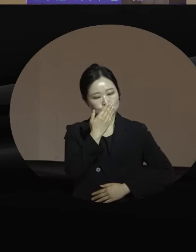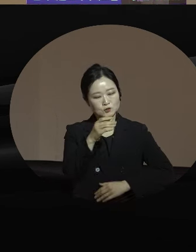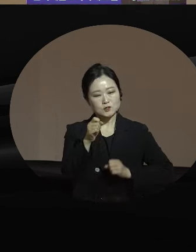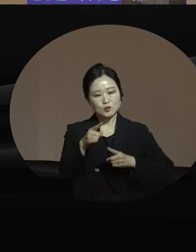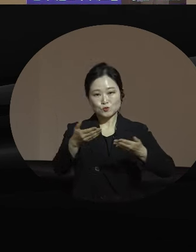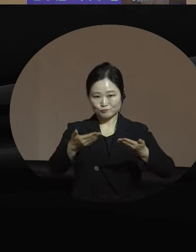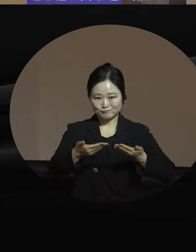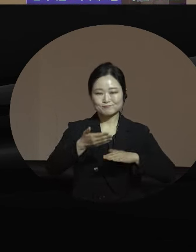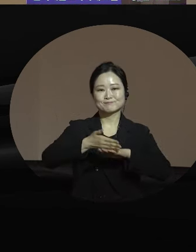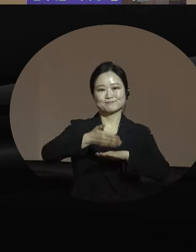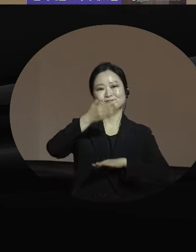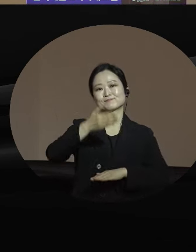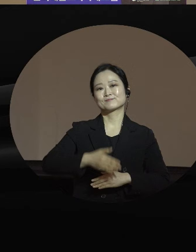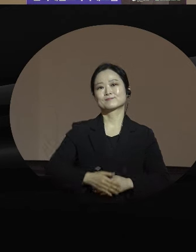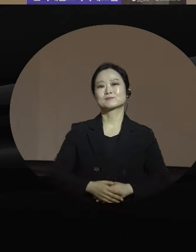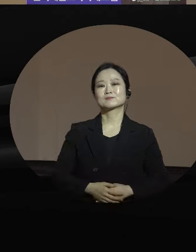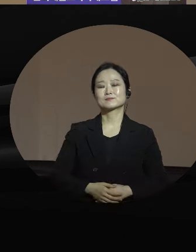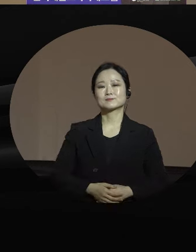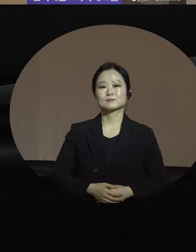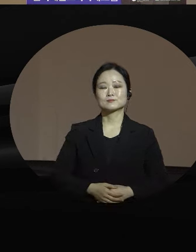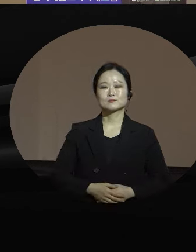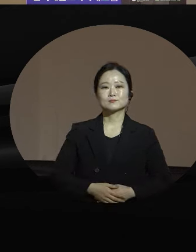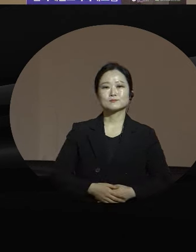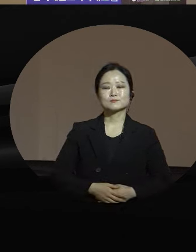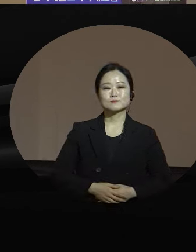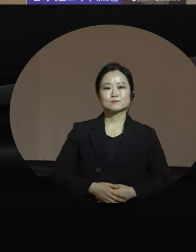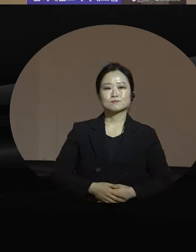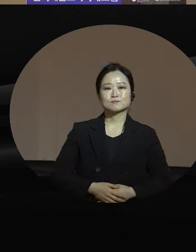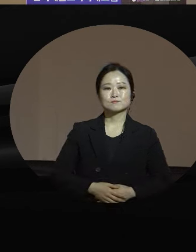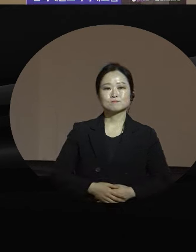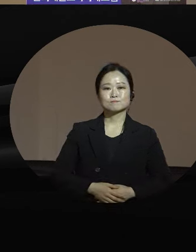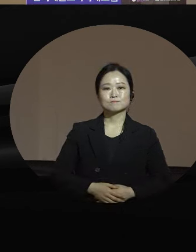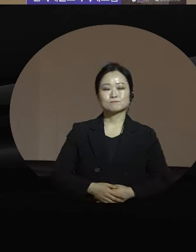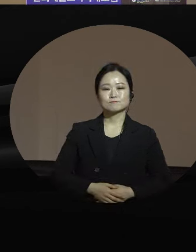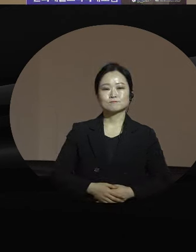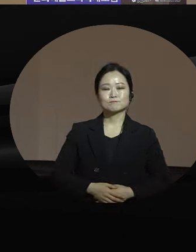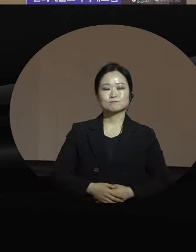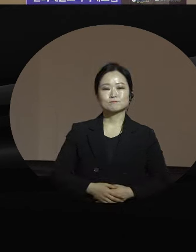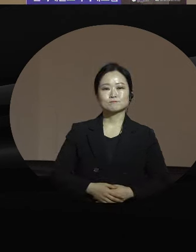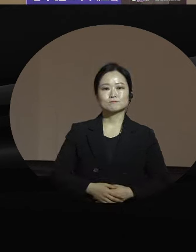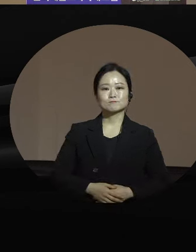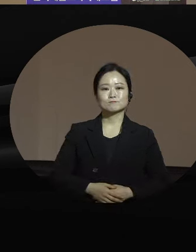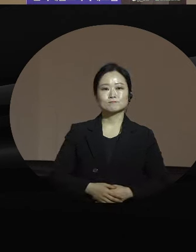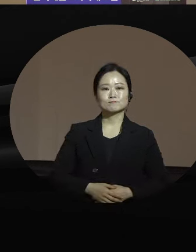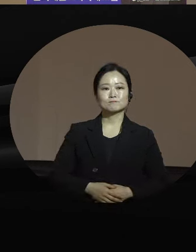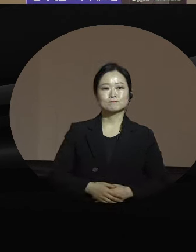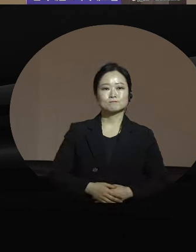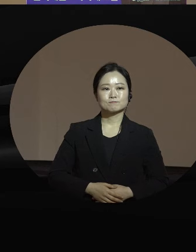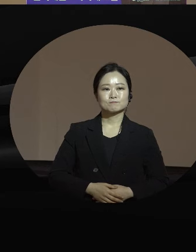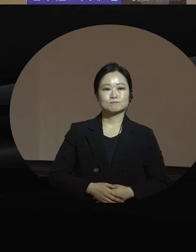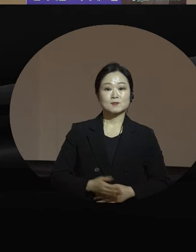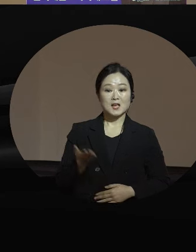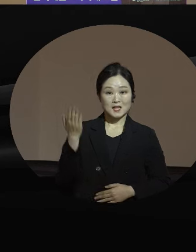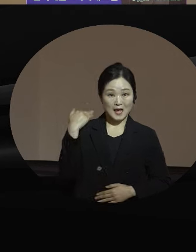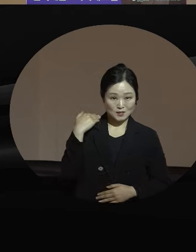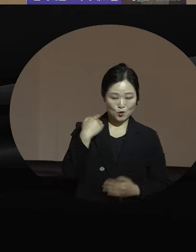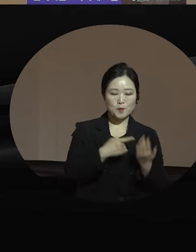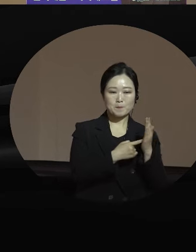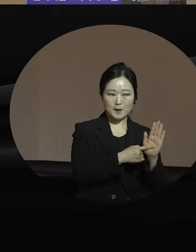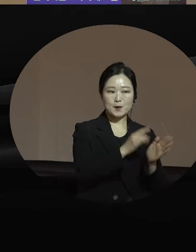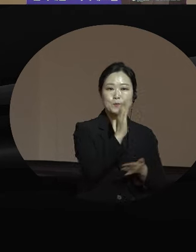close to me that the previous presentation of Finland practices of the cultural education for the children